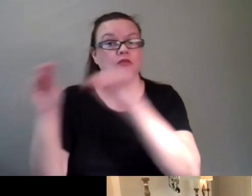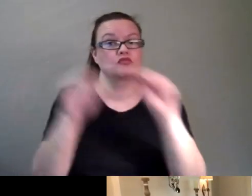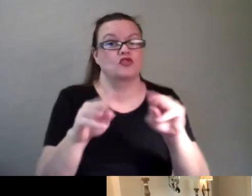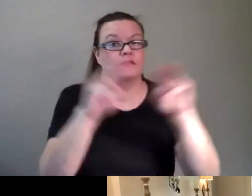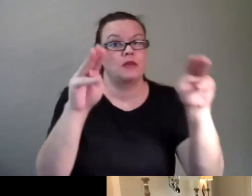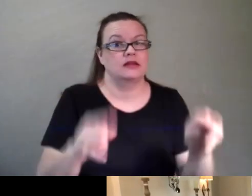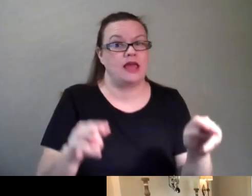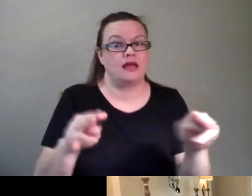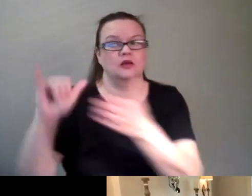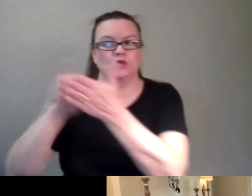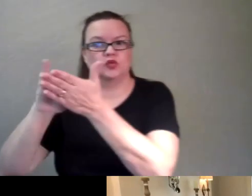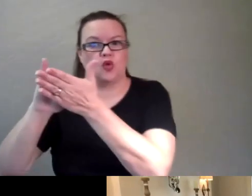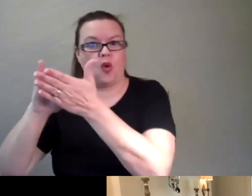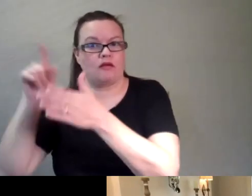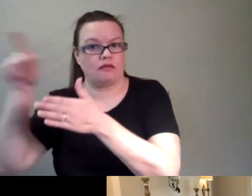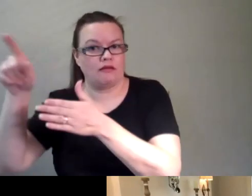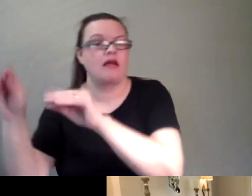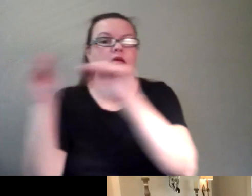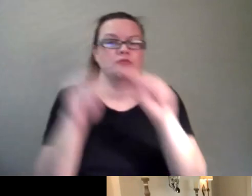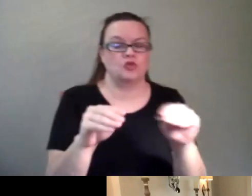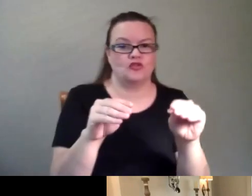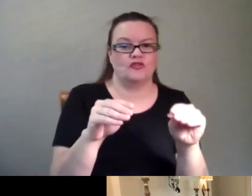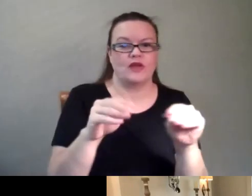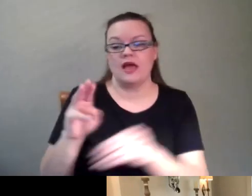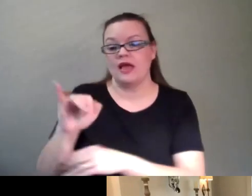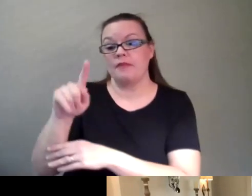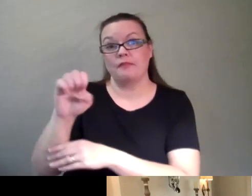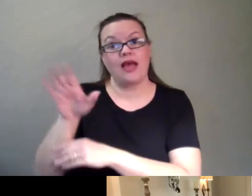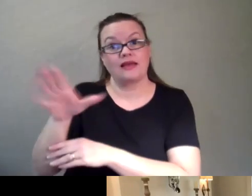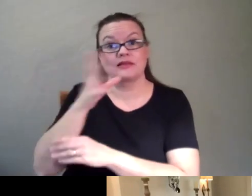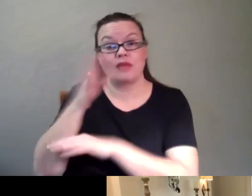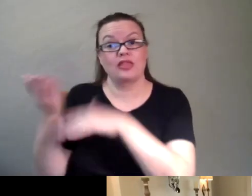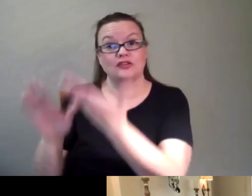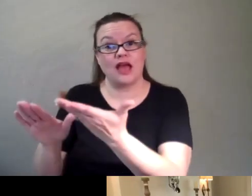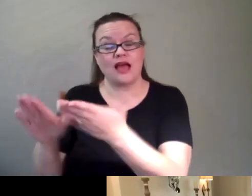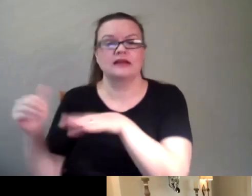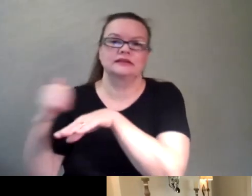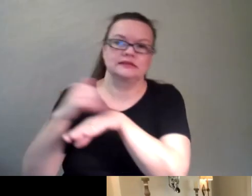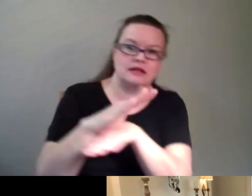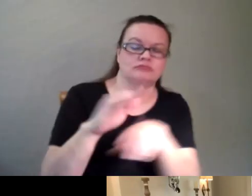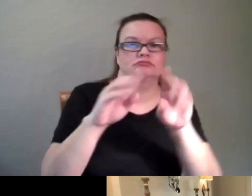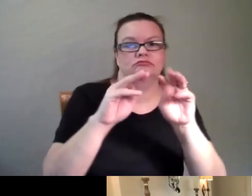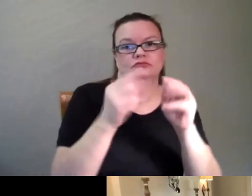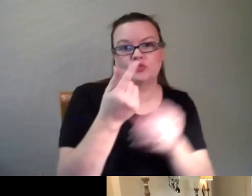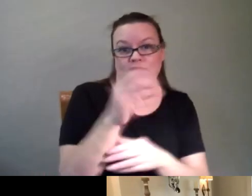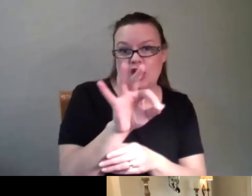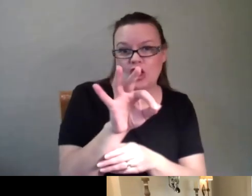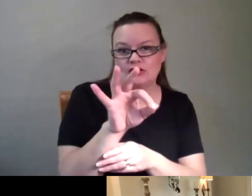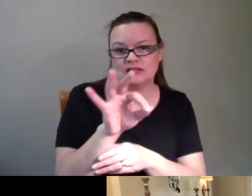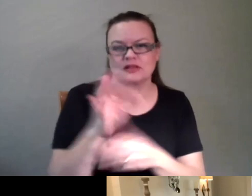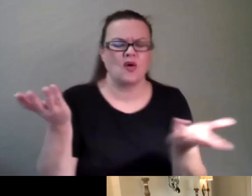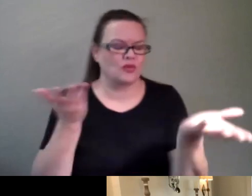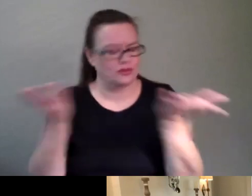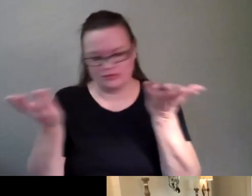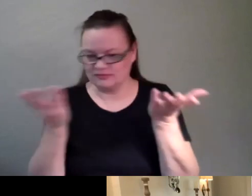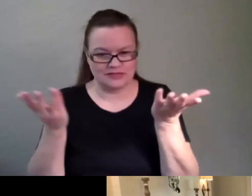Montana to his aunt in Great Falls when his mother died. So lots and lots of human side to